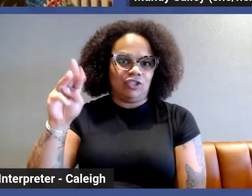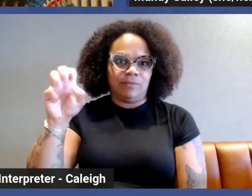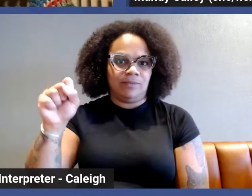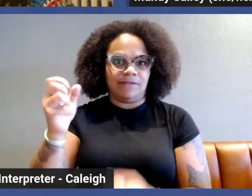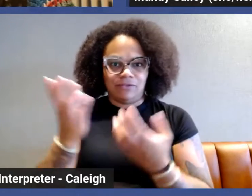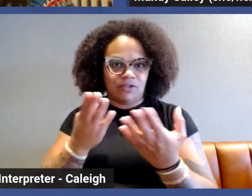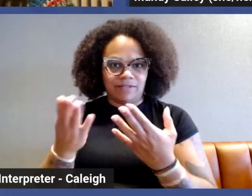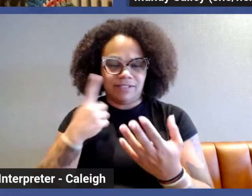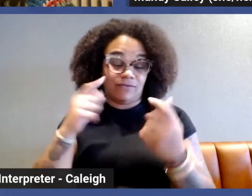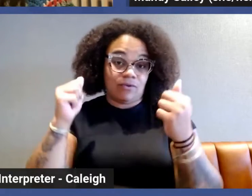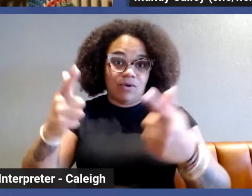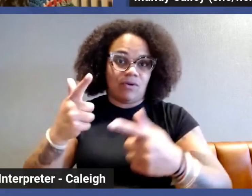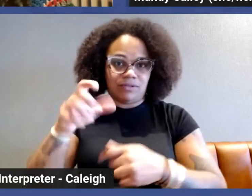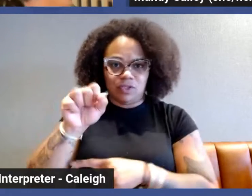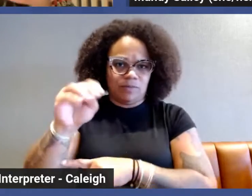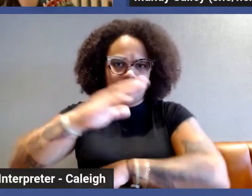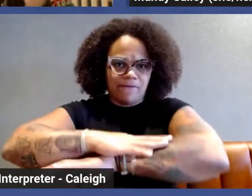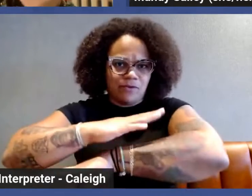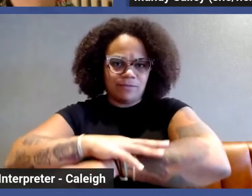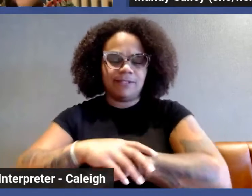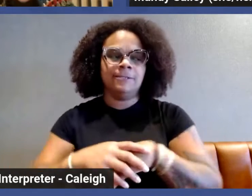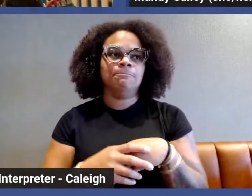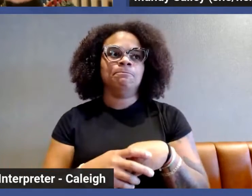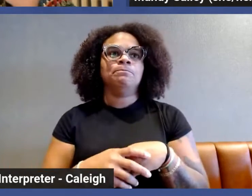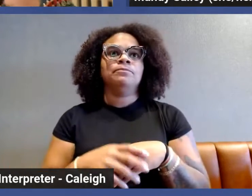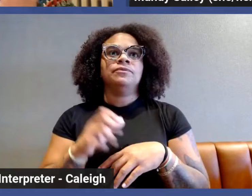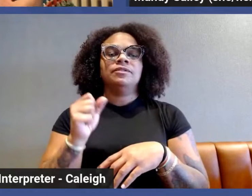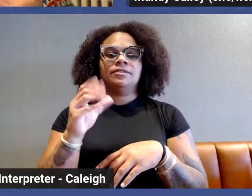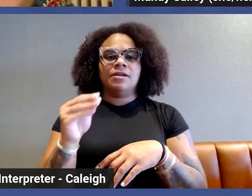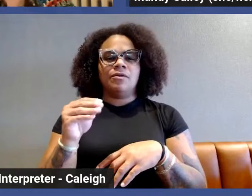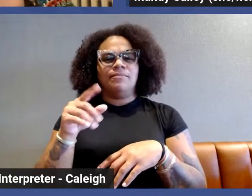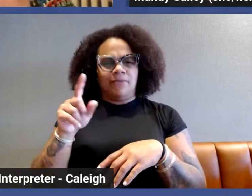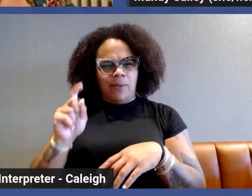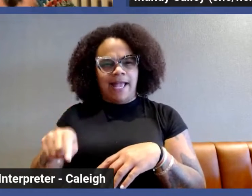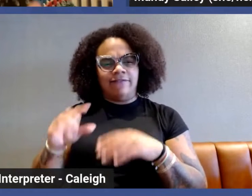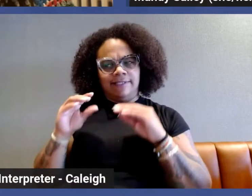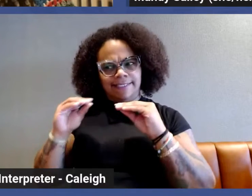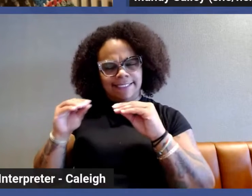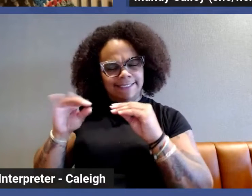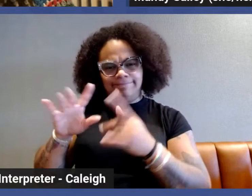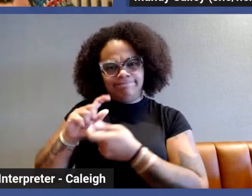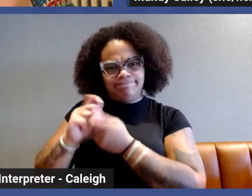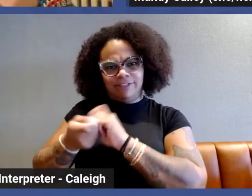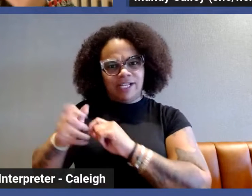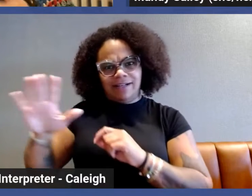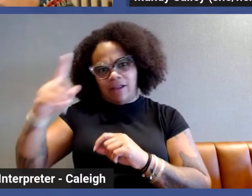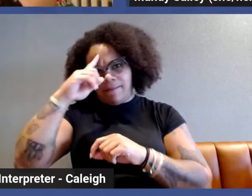social media platforms. So kind of reorienting mentally,